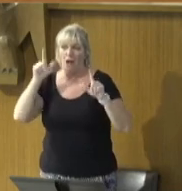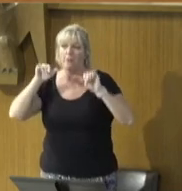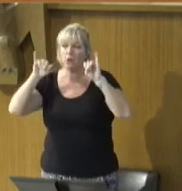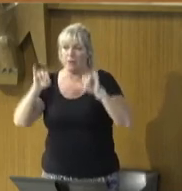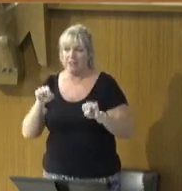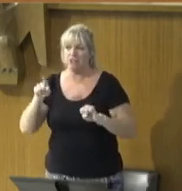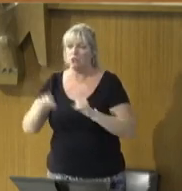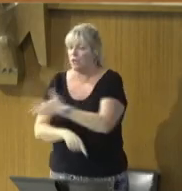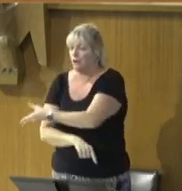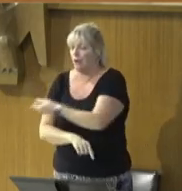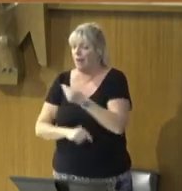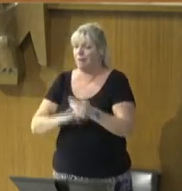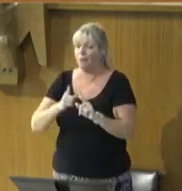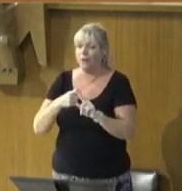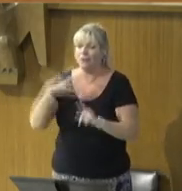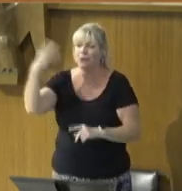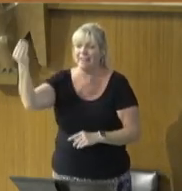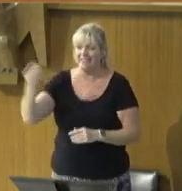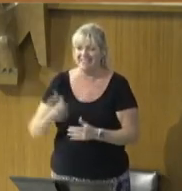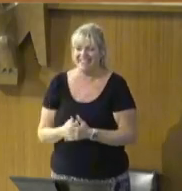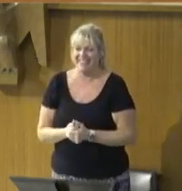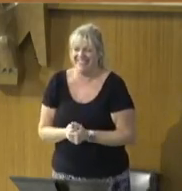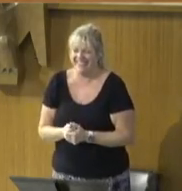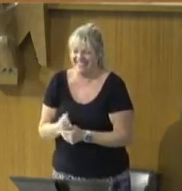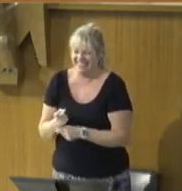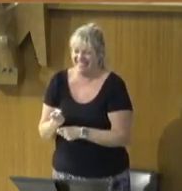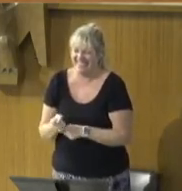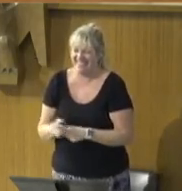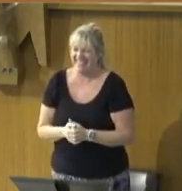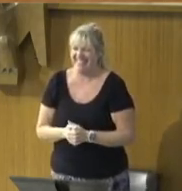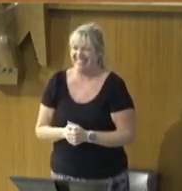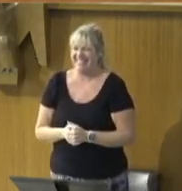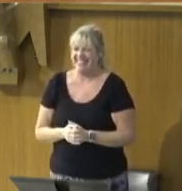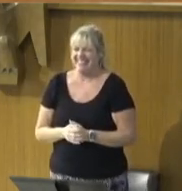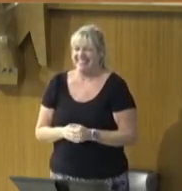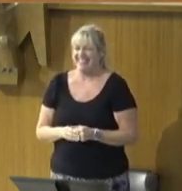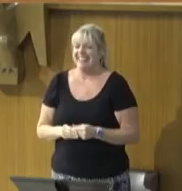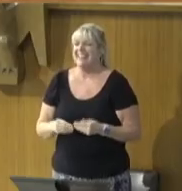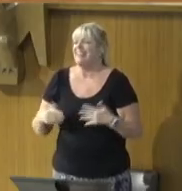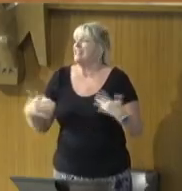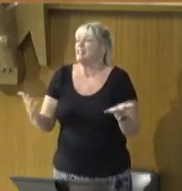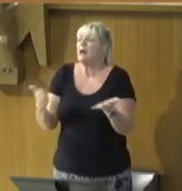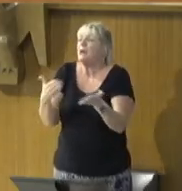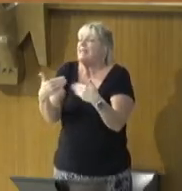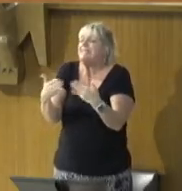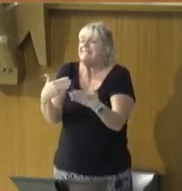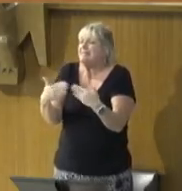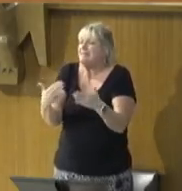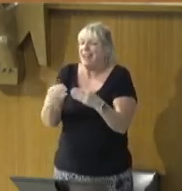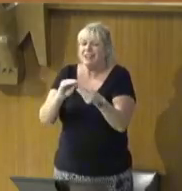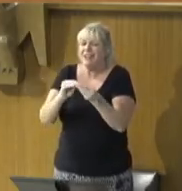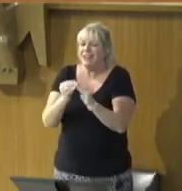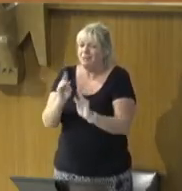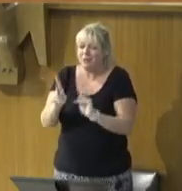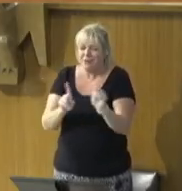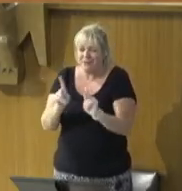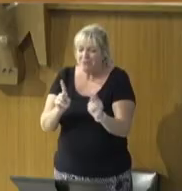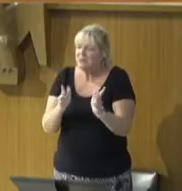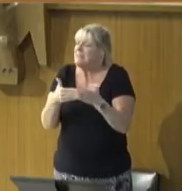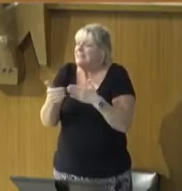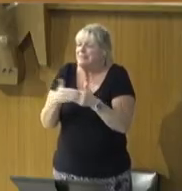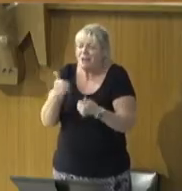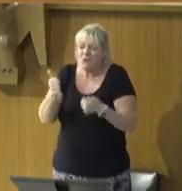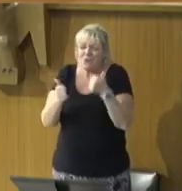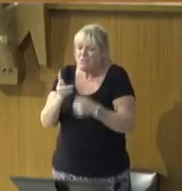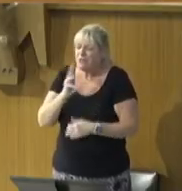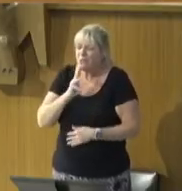it on your way out to make sure you tracked all that. Now, no matter how many people we're talking about, no matter what body of water we're crossing here,